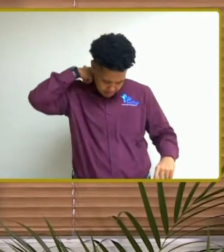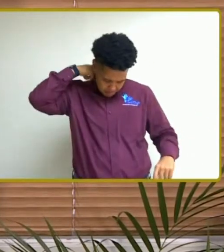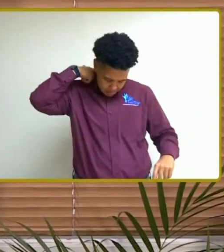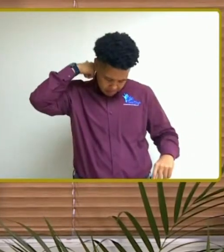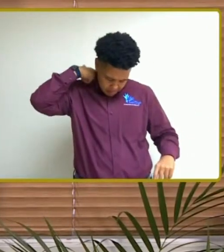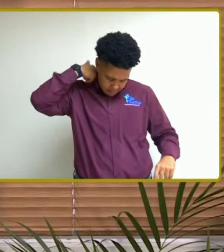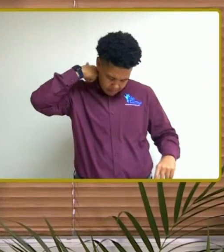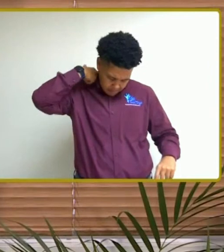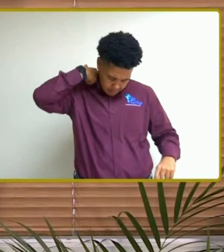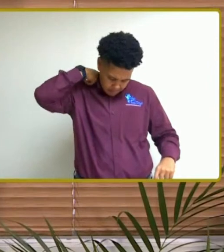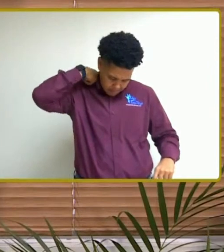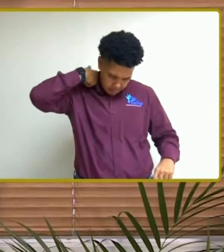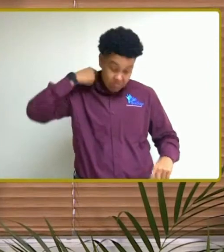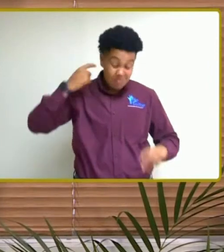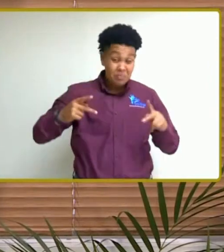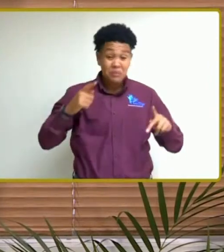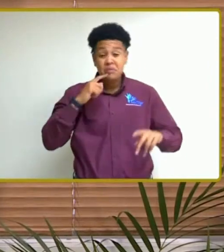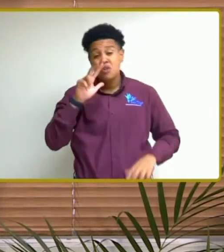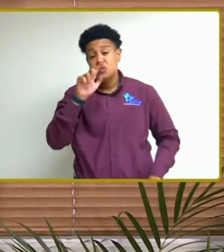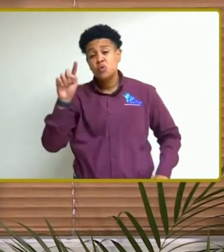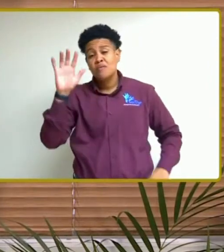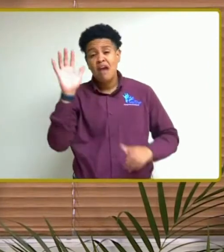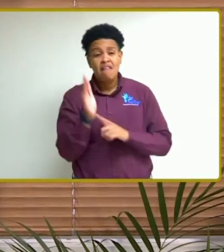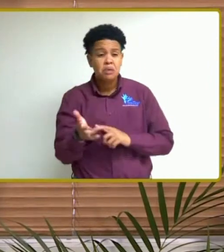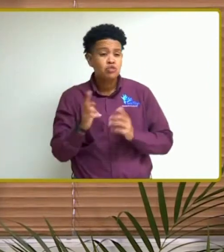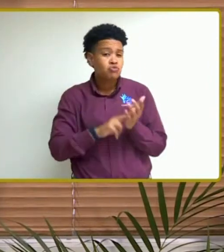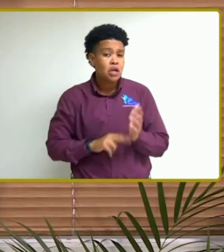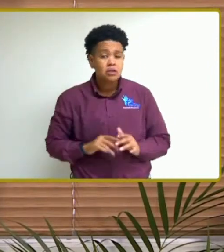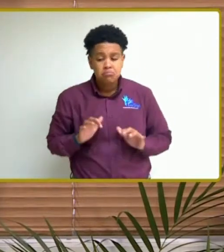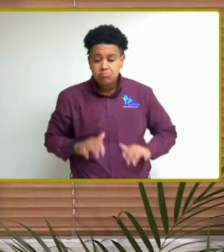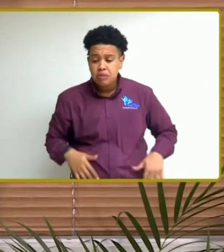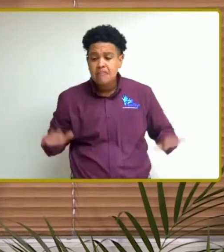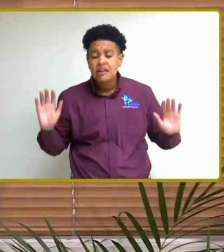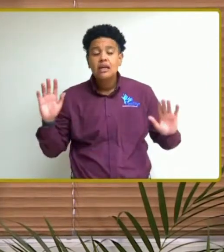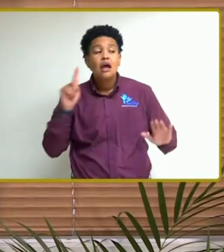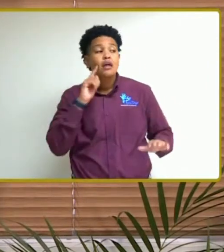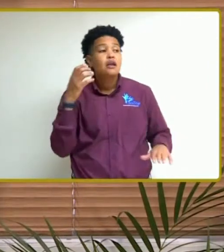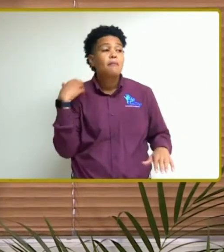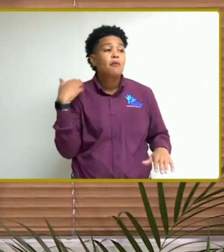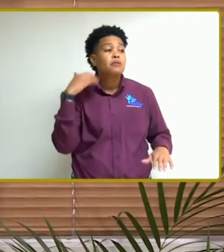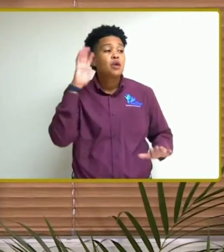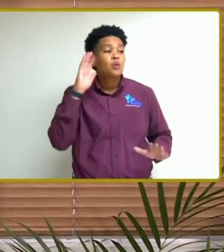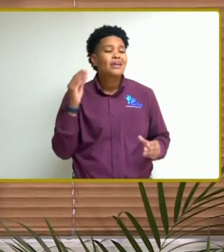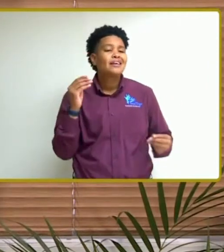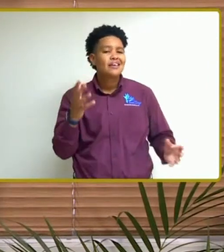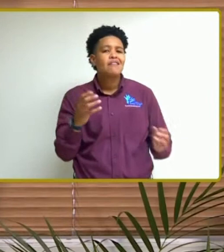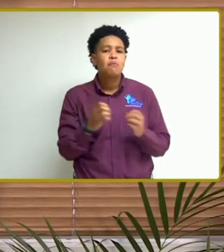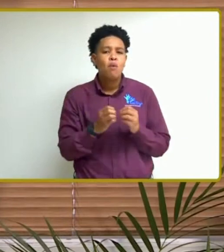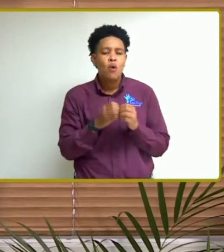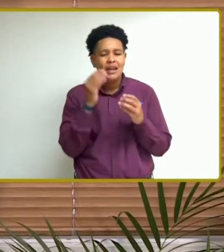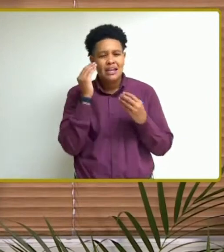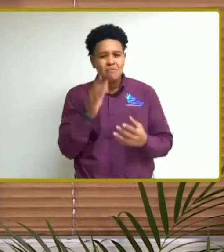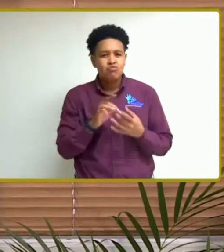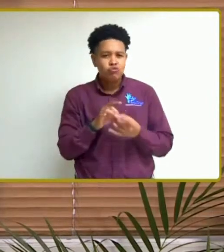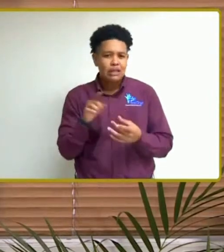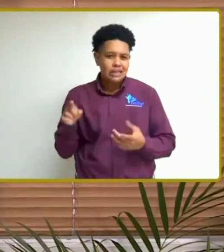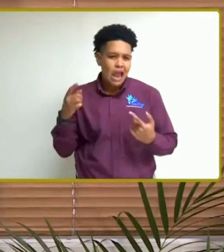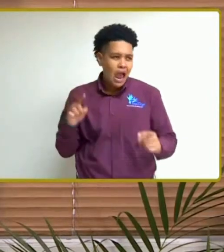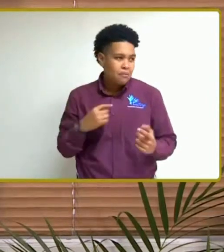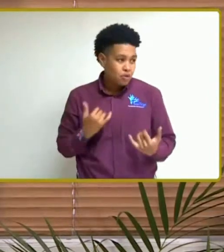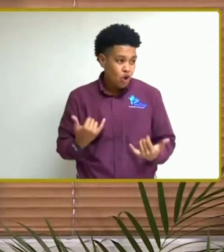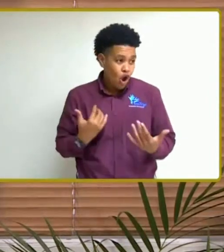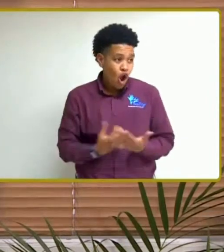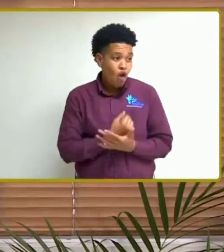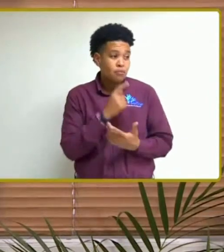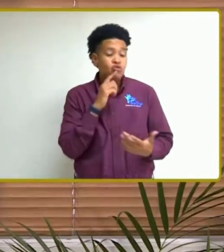Persons said it took 3 to 5 minutes, and the PS will give better particulars on that. I want to take the